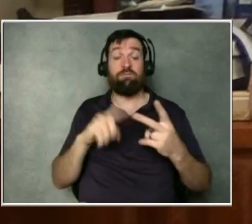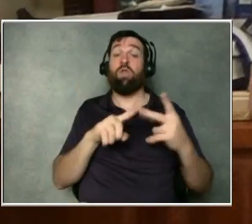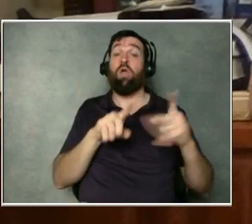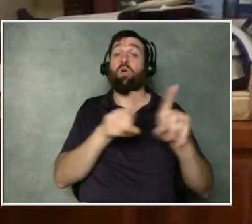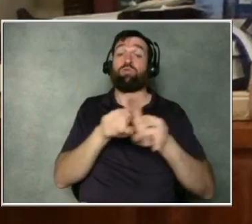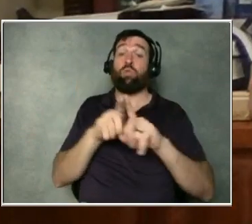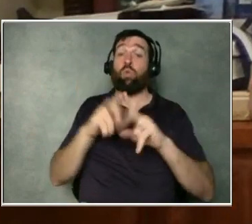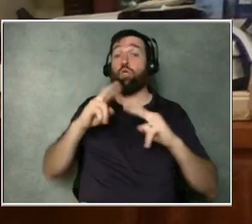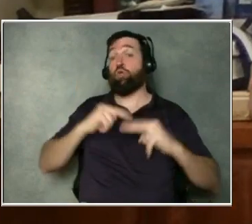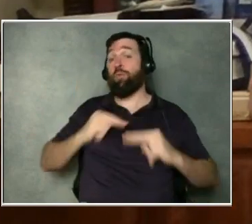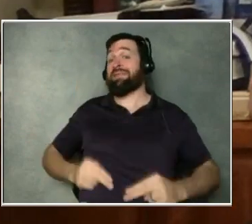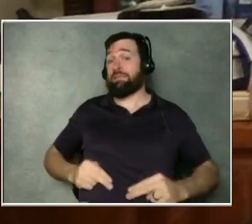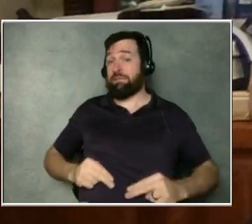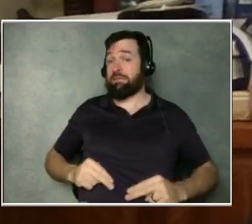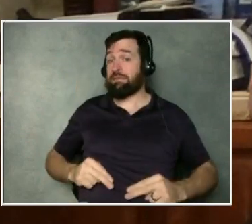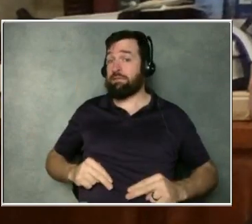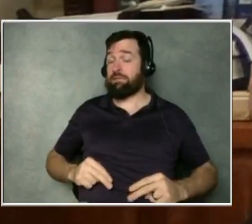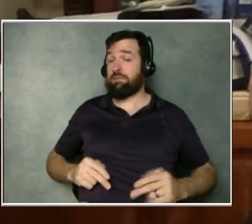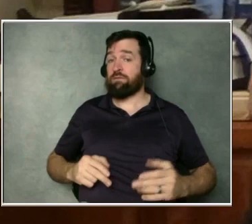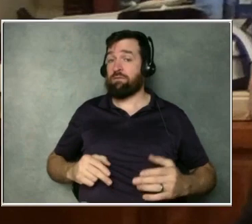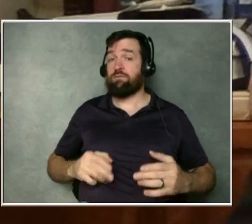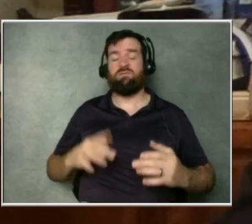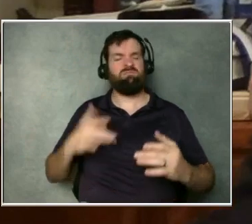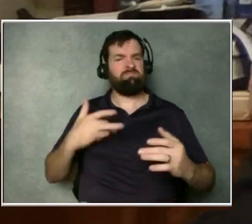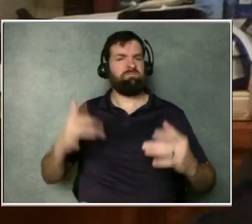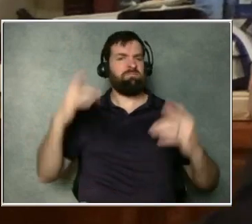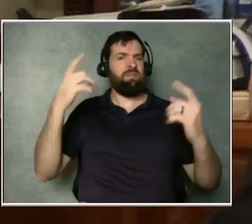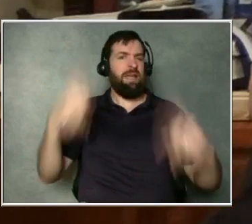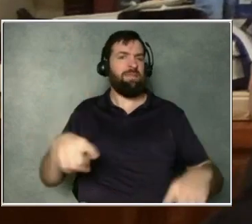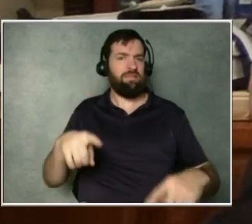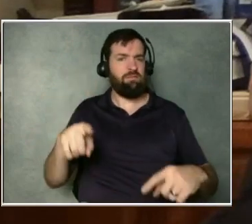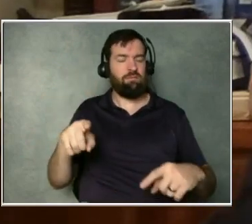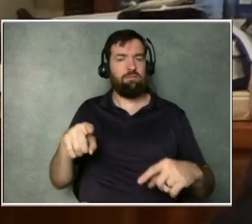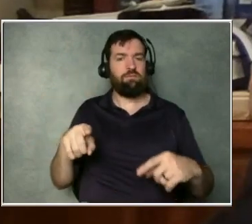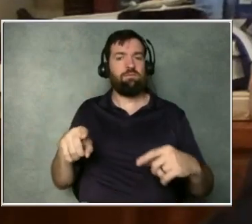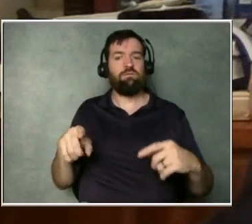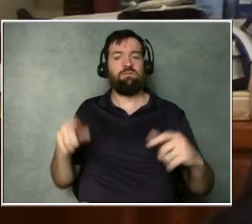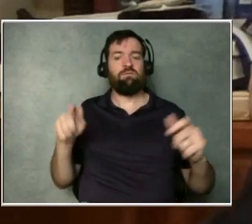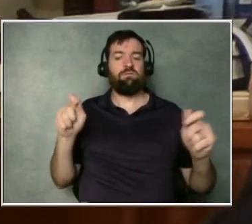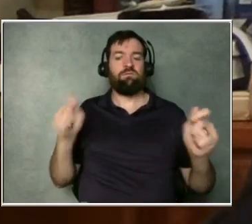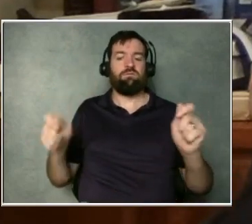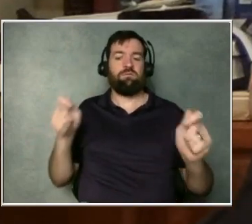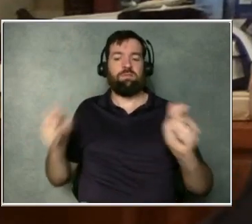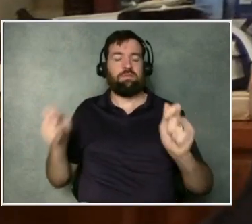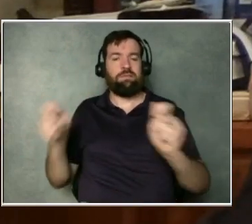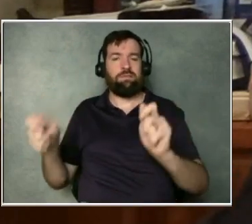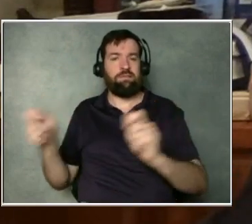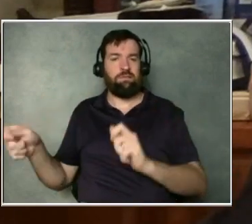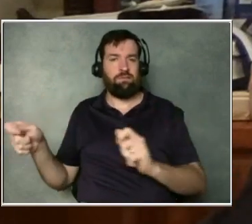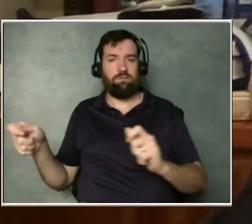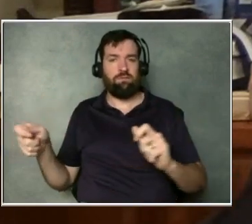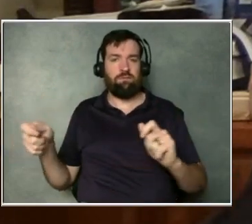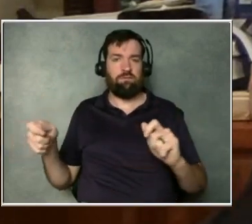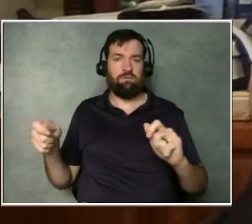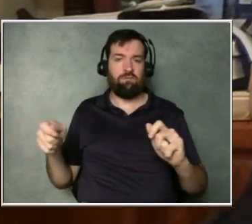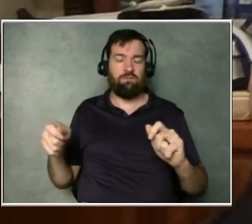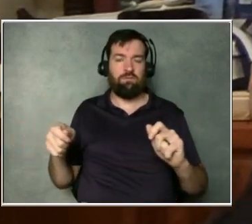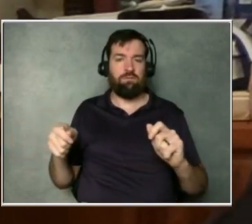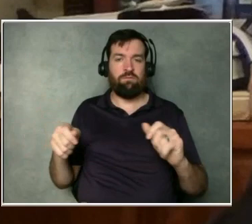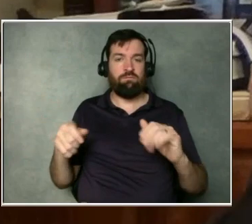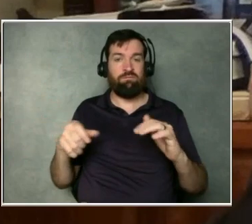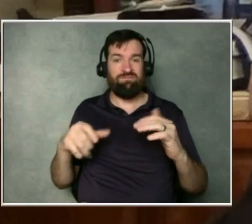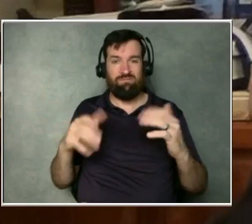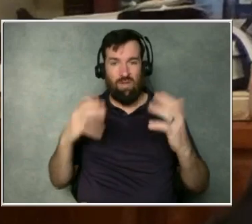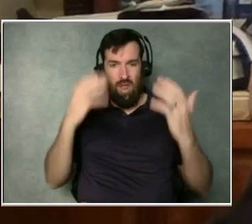And so this is what typically happens. These sorts of changes are happening right below the radar of